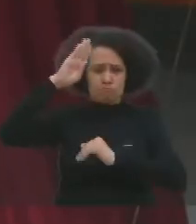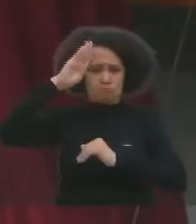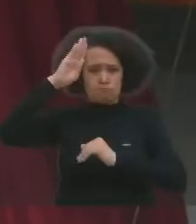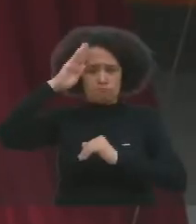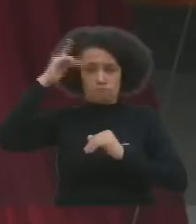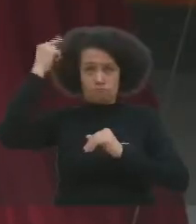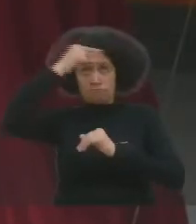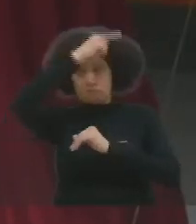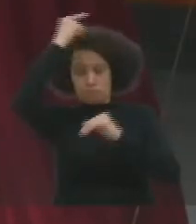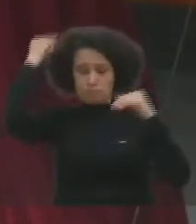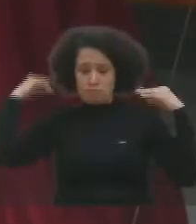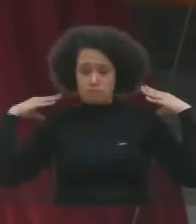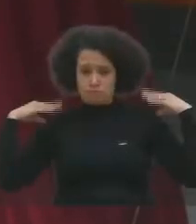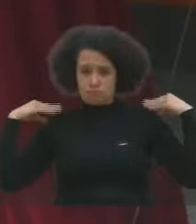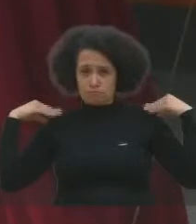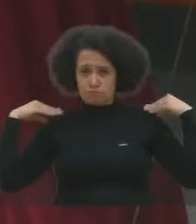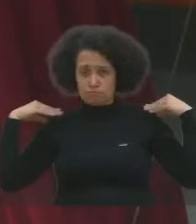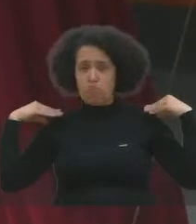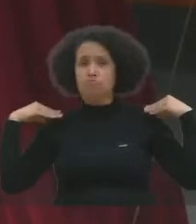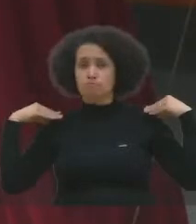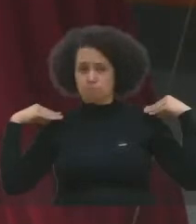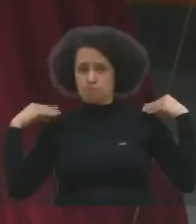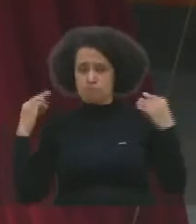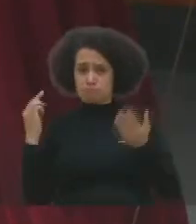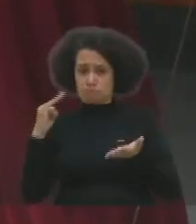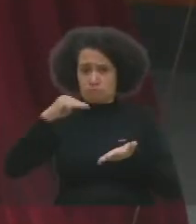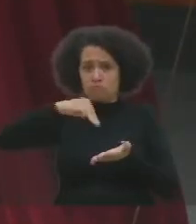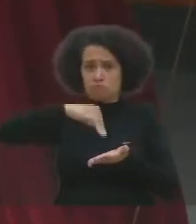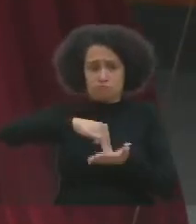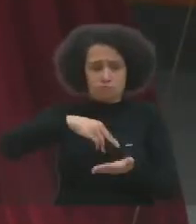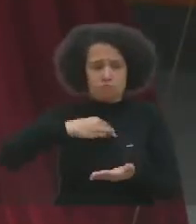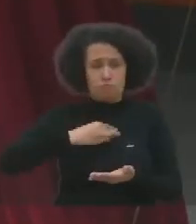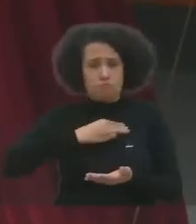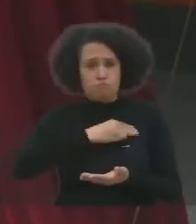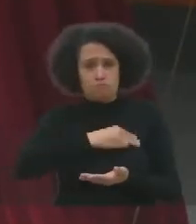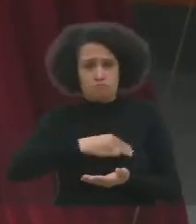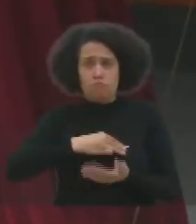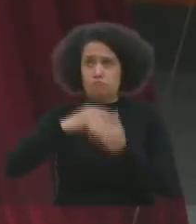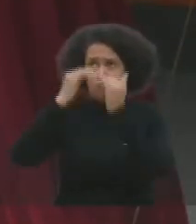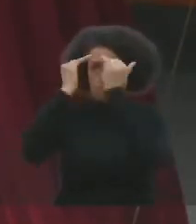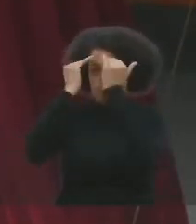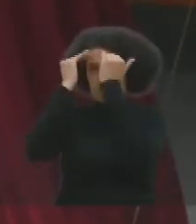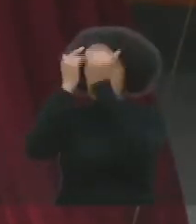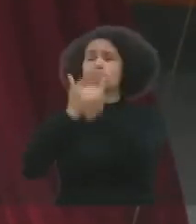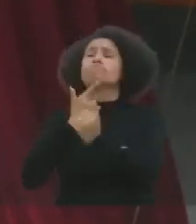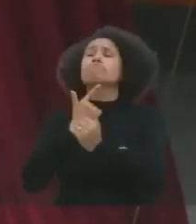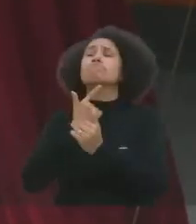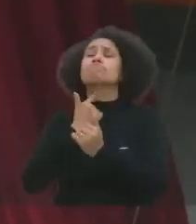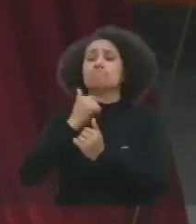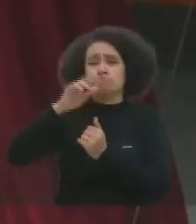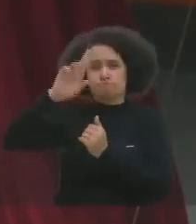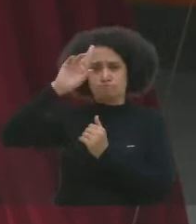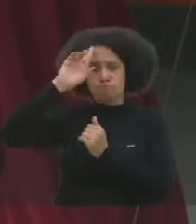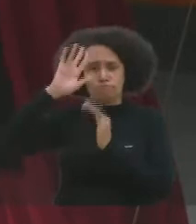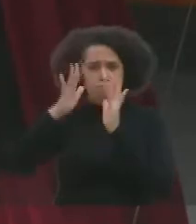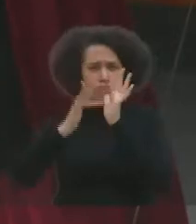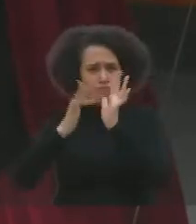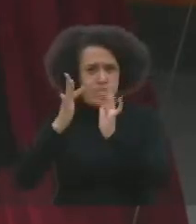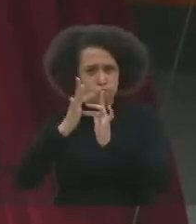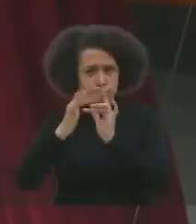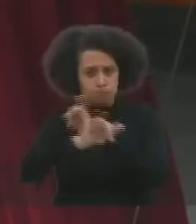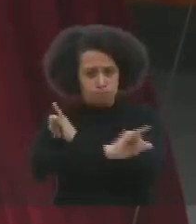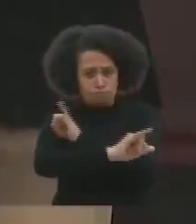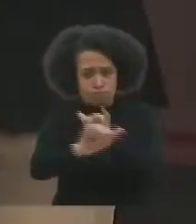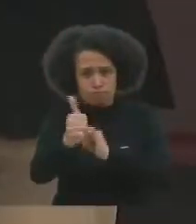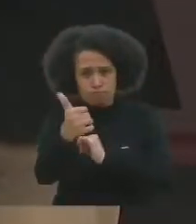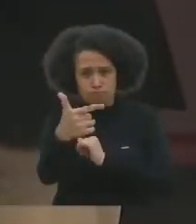carry out his will. É ministros que cumprem a sua vontade. And Jesus said to his disciples. E Jesus diz aos seus discípulos: